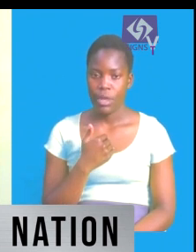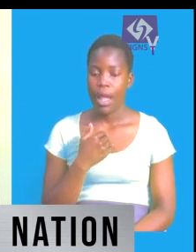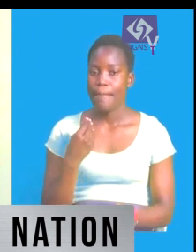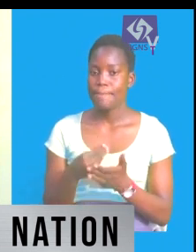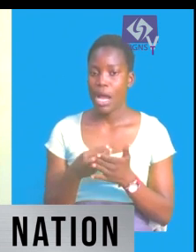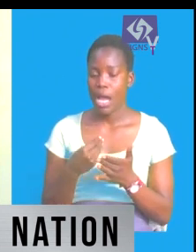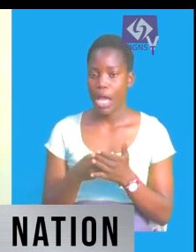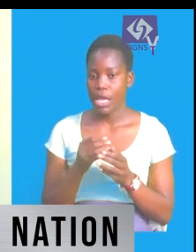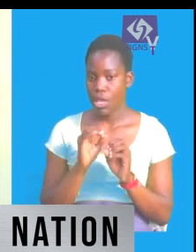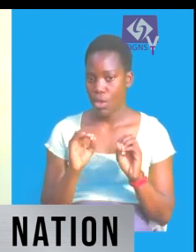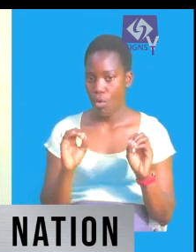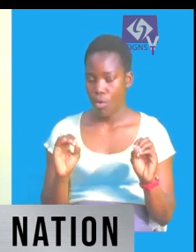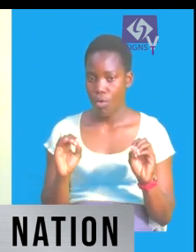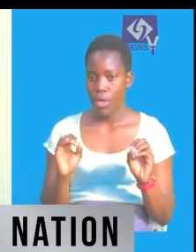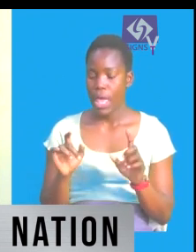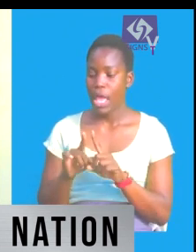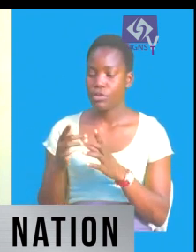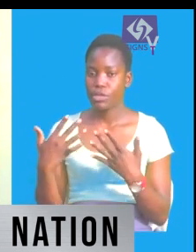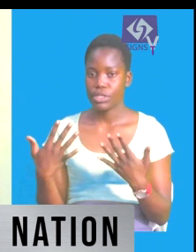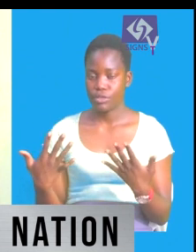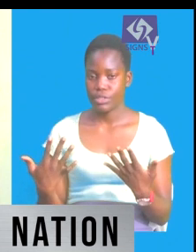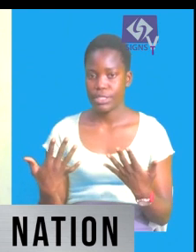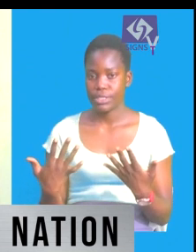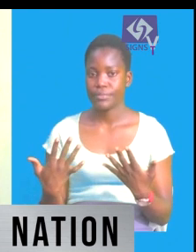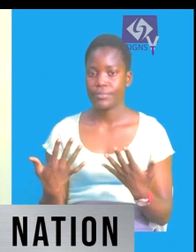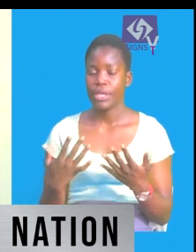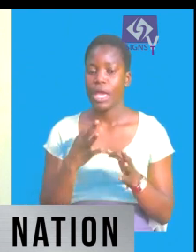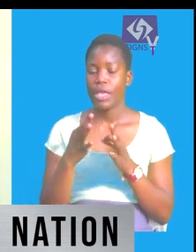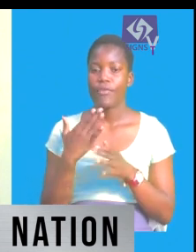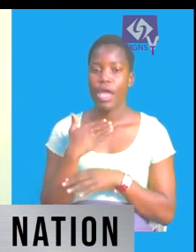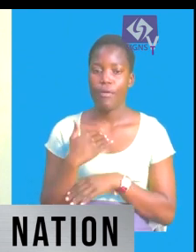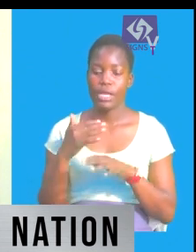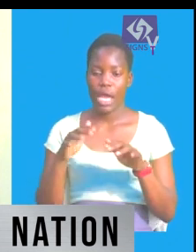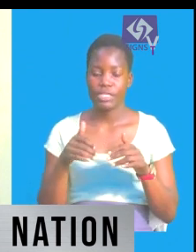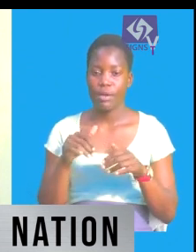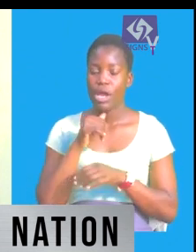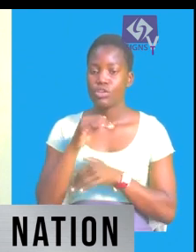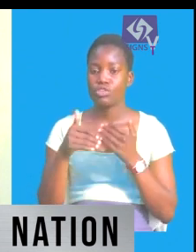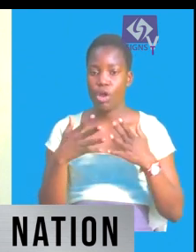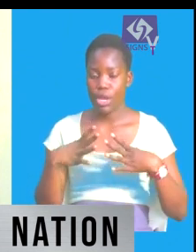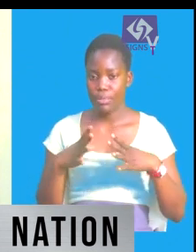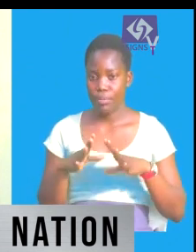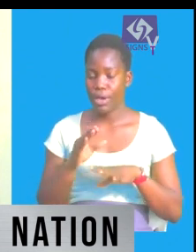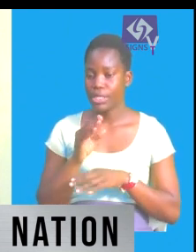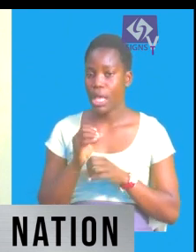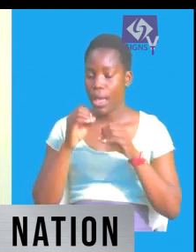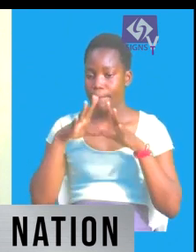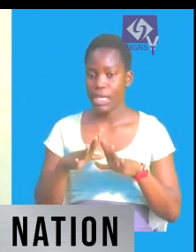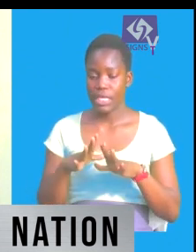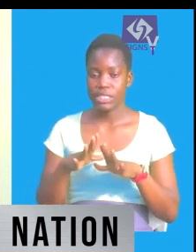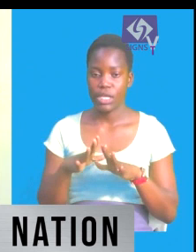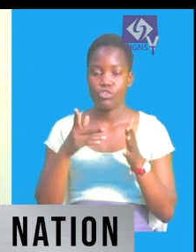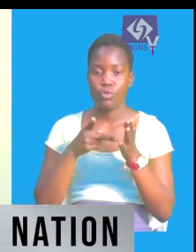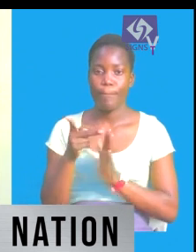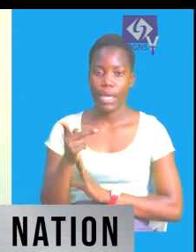money per se or resources. Like, Right. if I want a shamba, not everybody is blessed to be able to afford